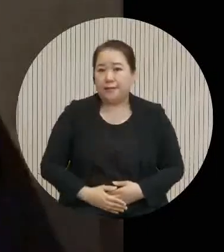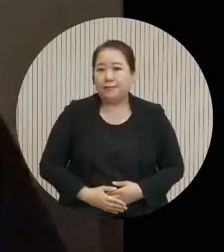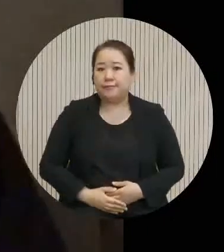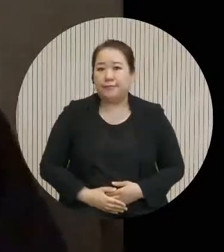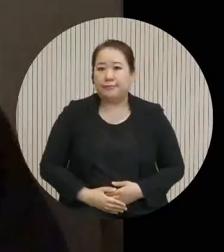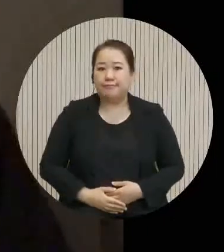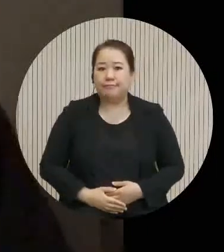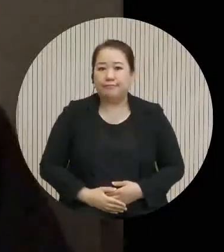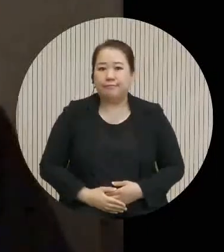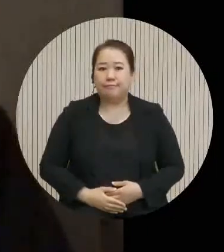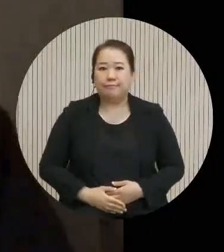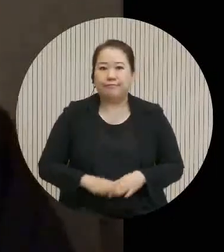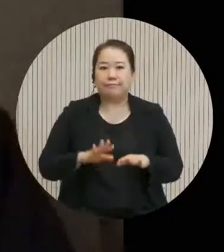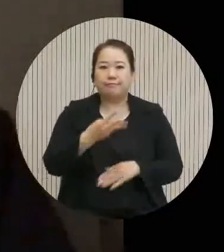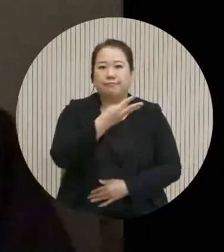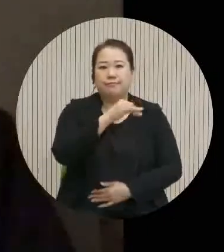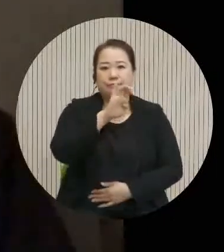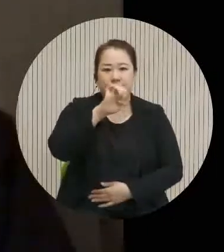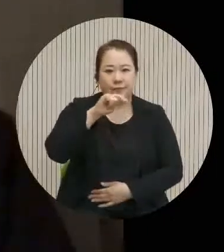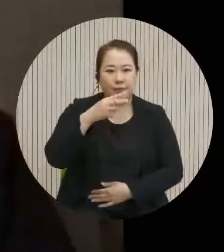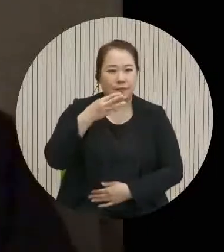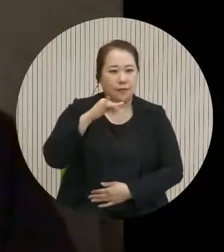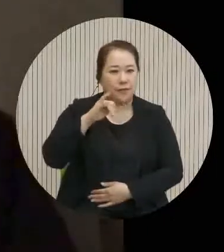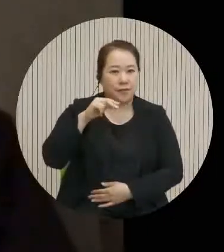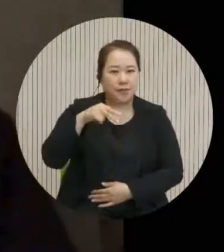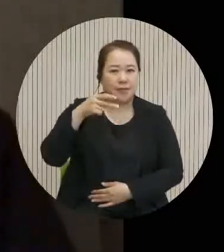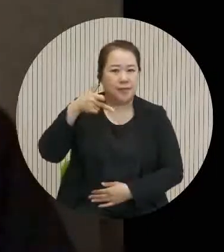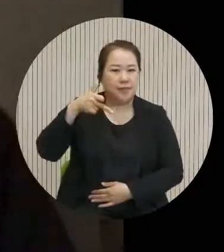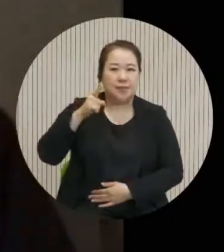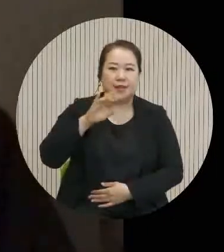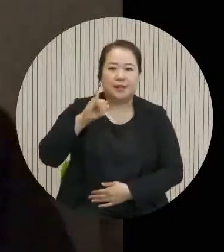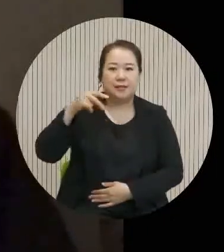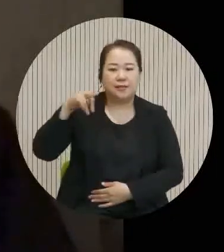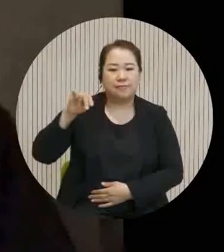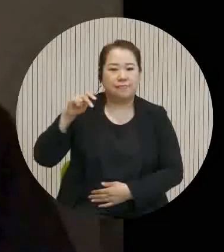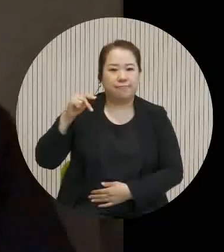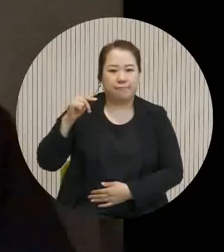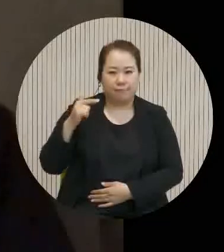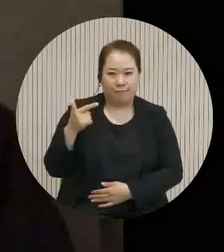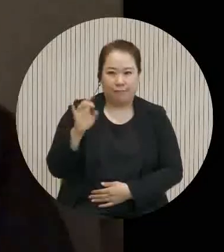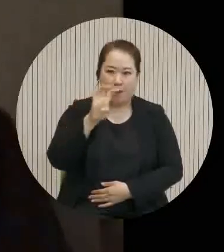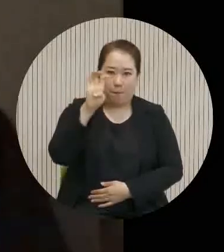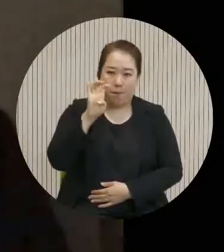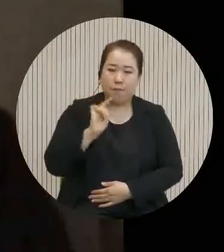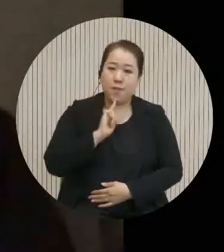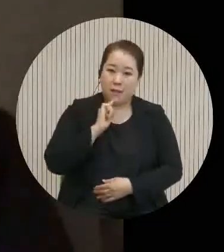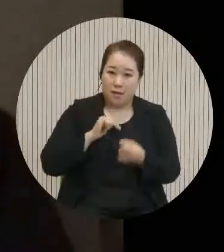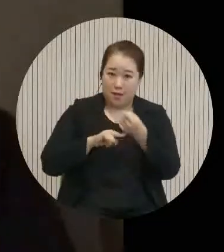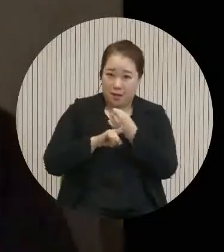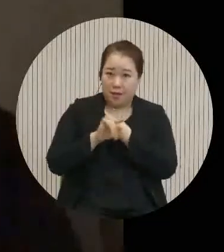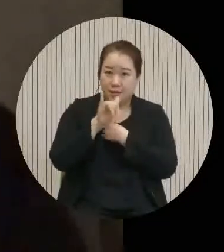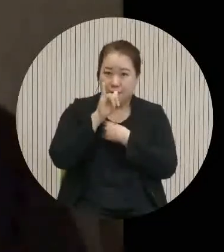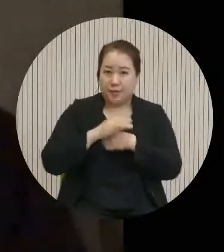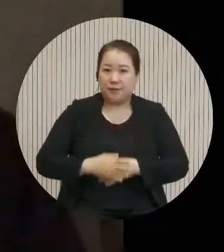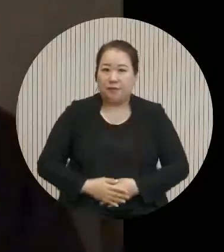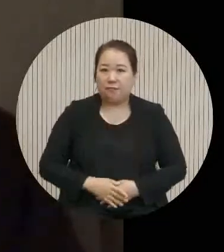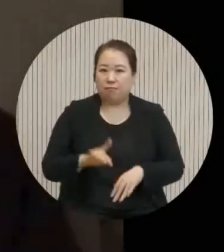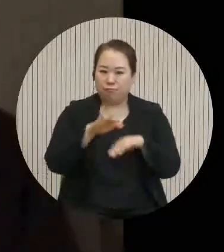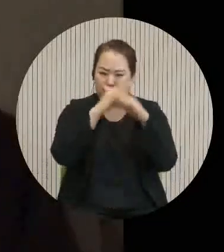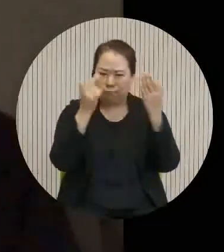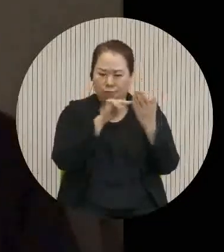replication. But all the replication in the world won't prove it. But if we replicate a lot,